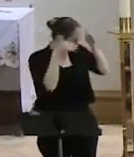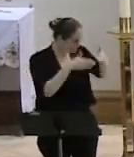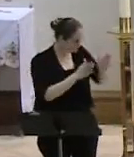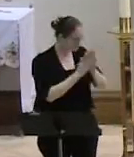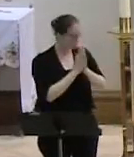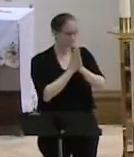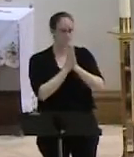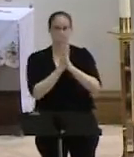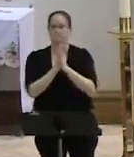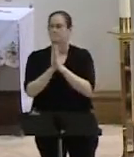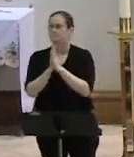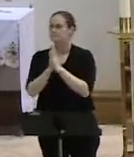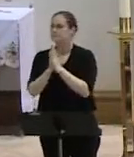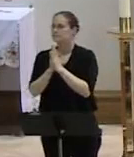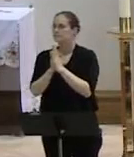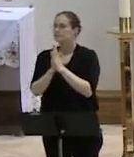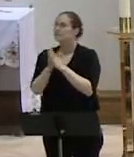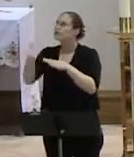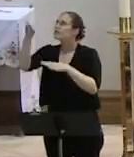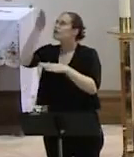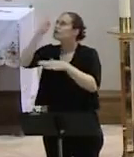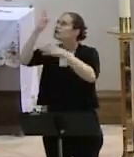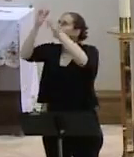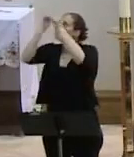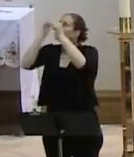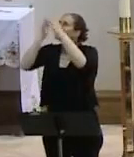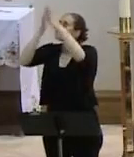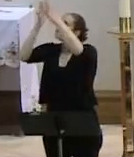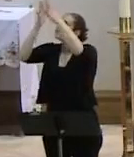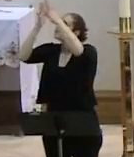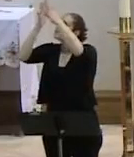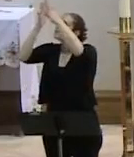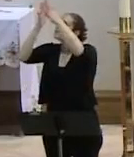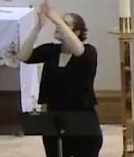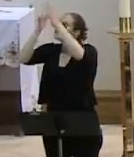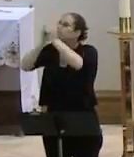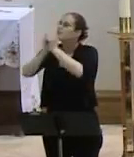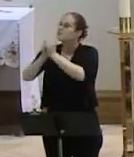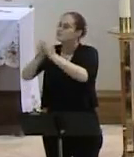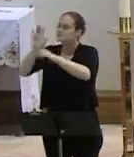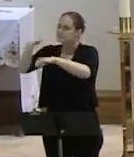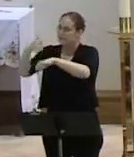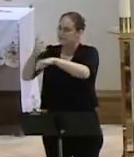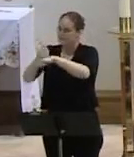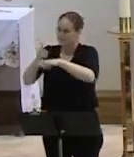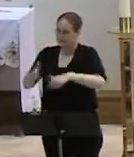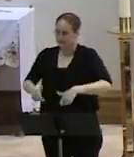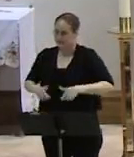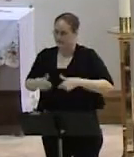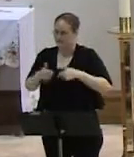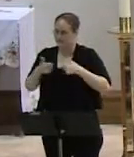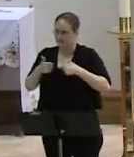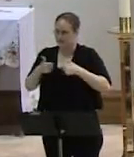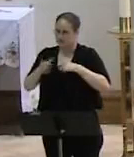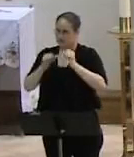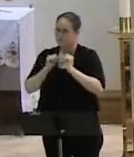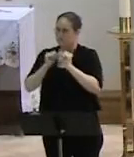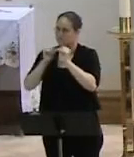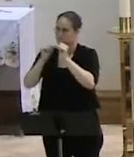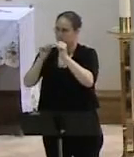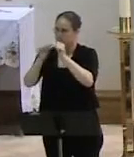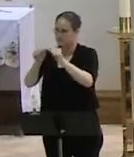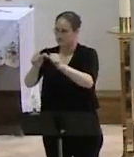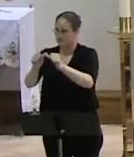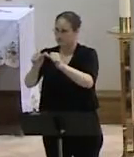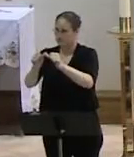prayers. God our Father, you set us in life to move forward. And as